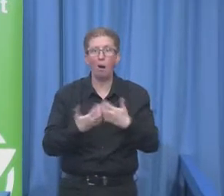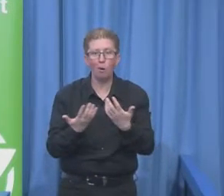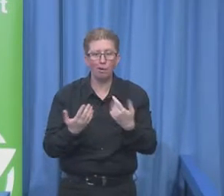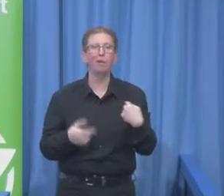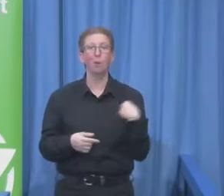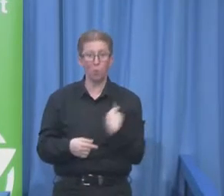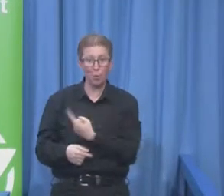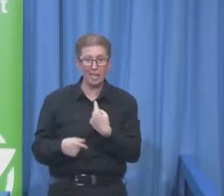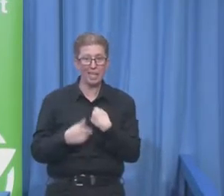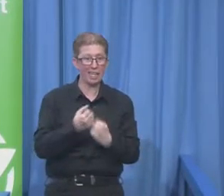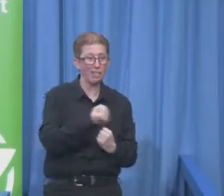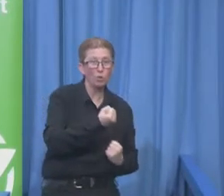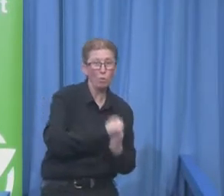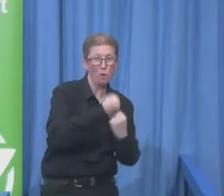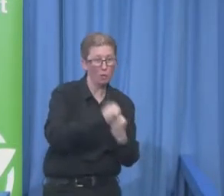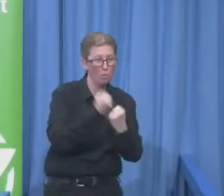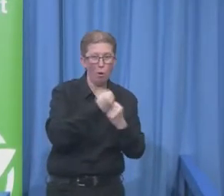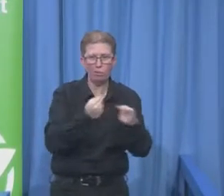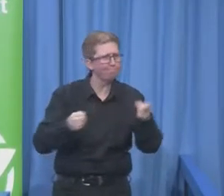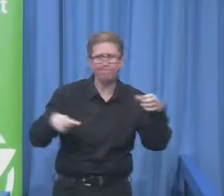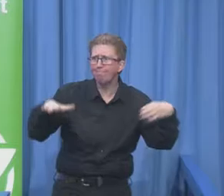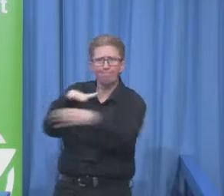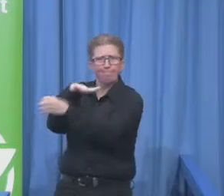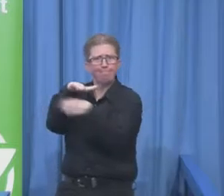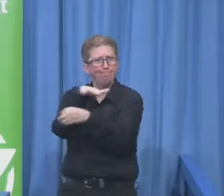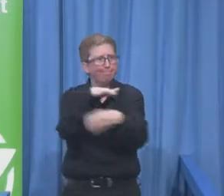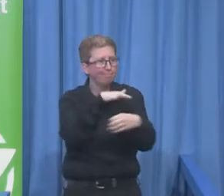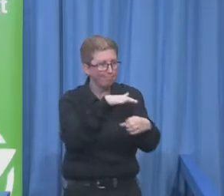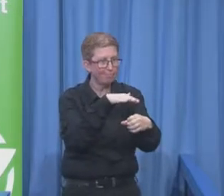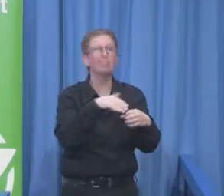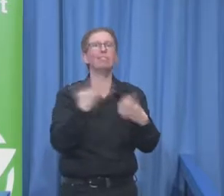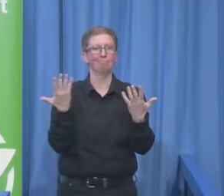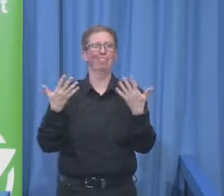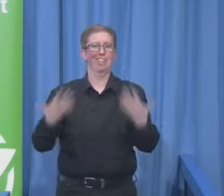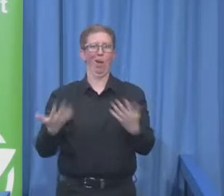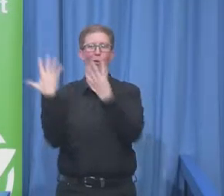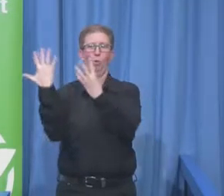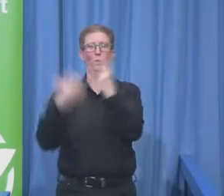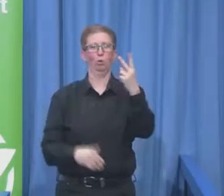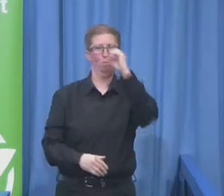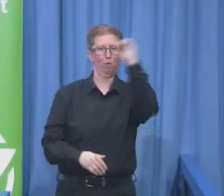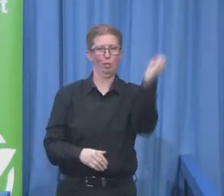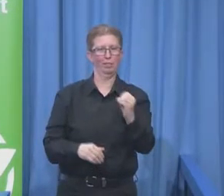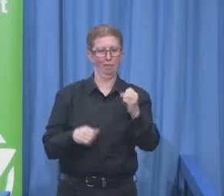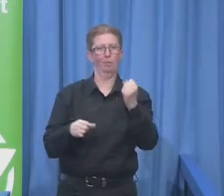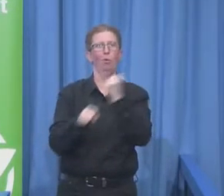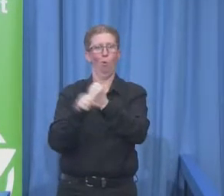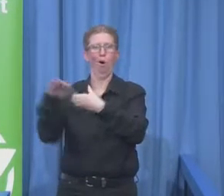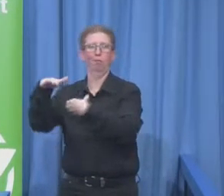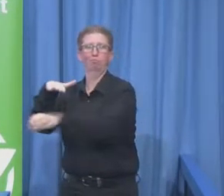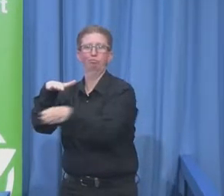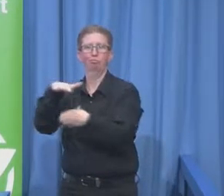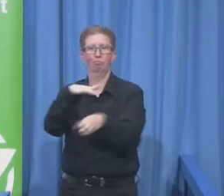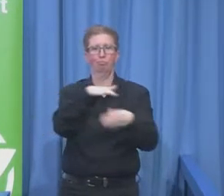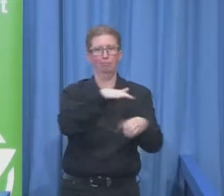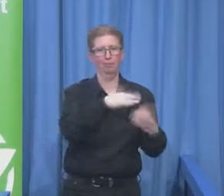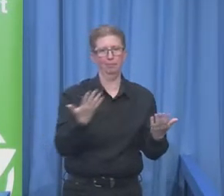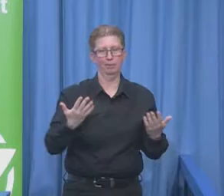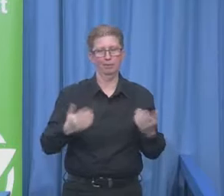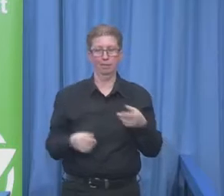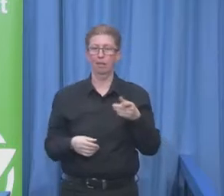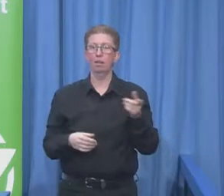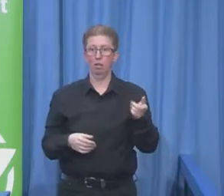He has clients in Europe and the States, and he's working all over the world. He's able to buy a house. He was able to buy